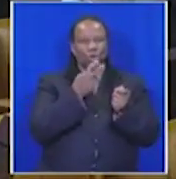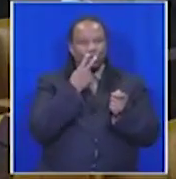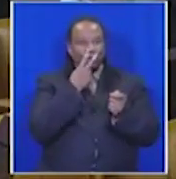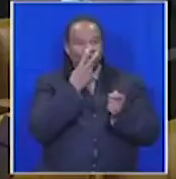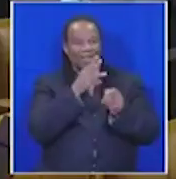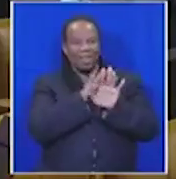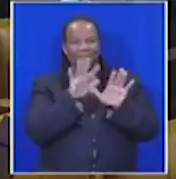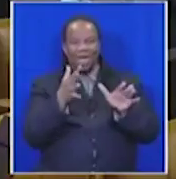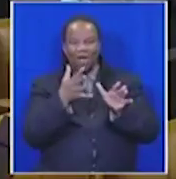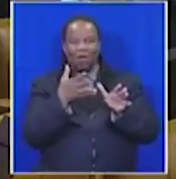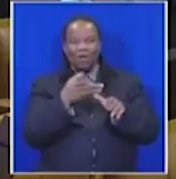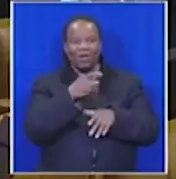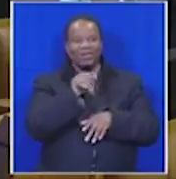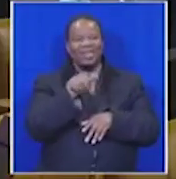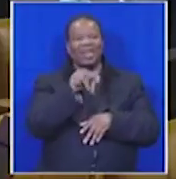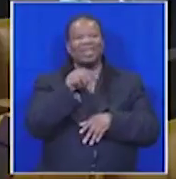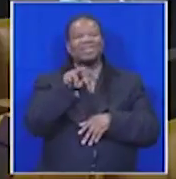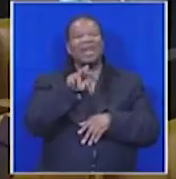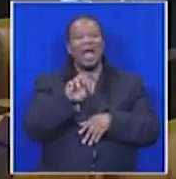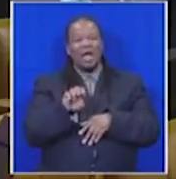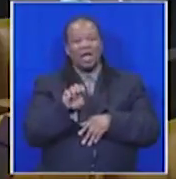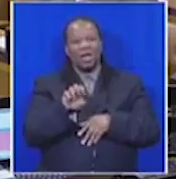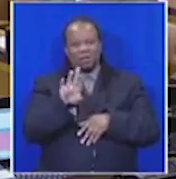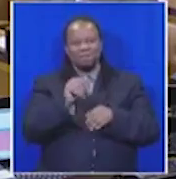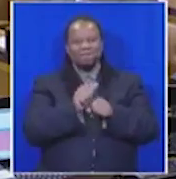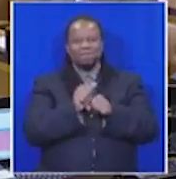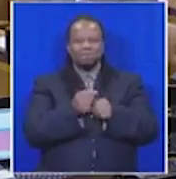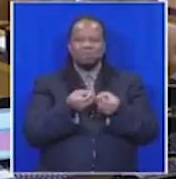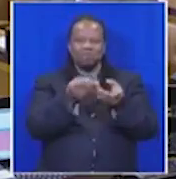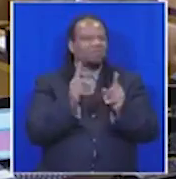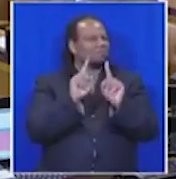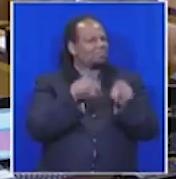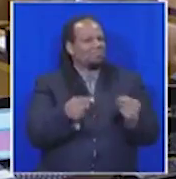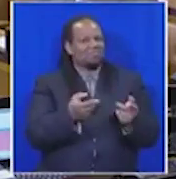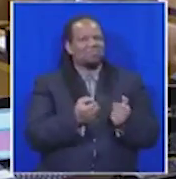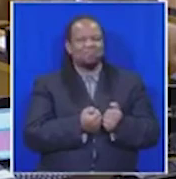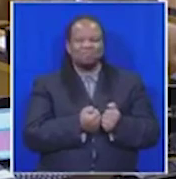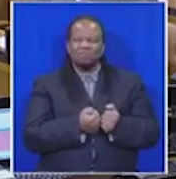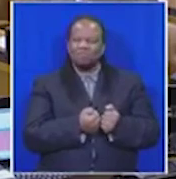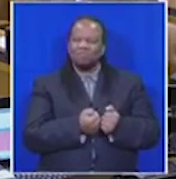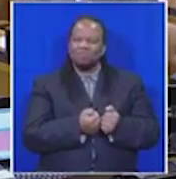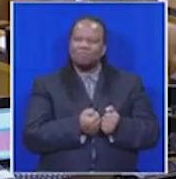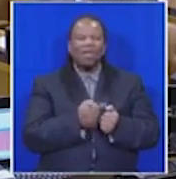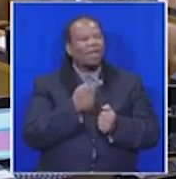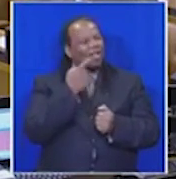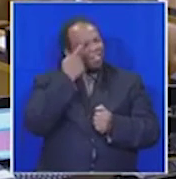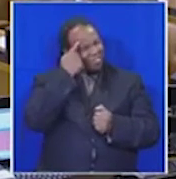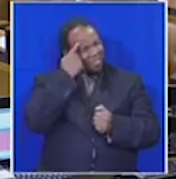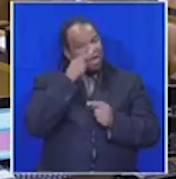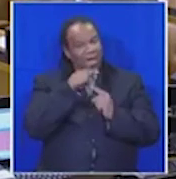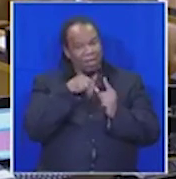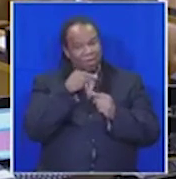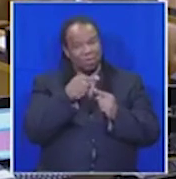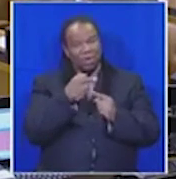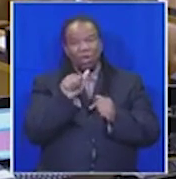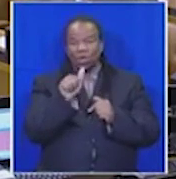and gravy-train politicians in those municipalities. Now think about this and let it sink in. When the President comes to